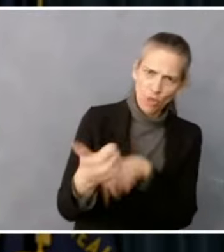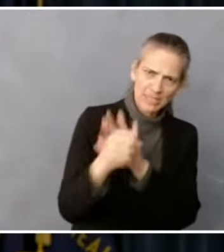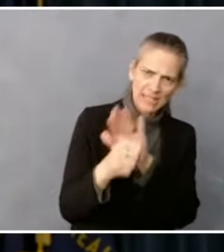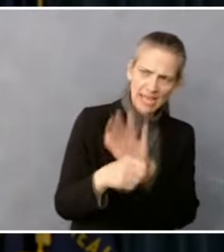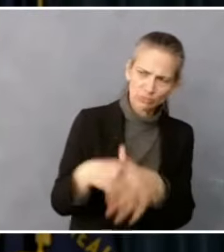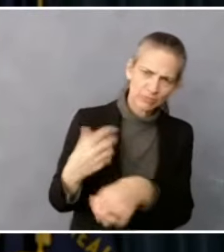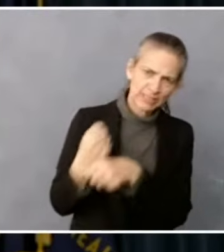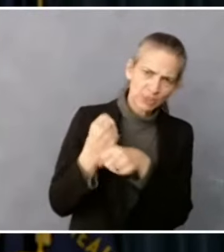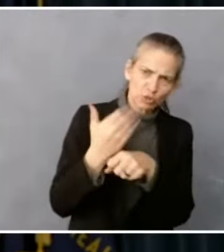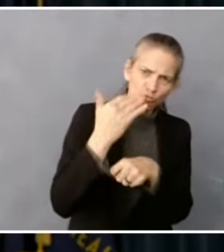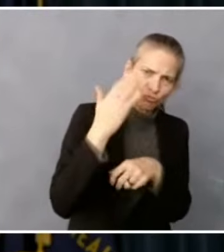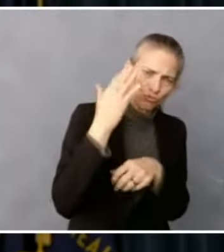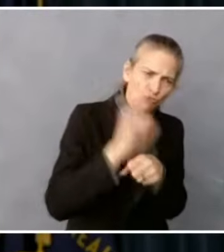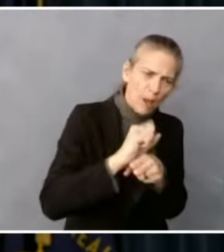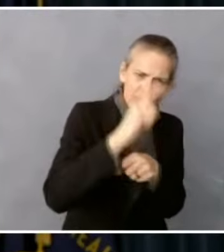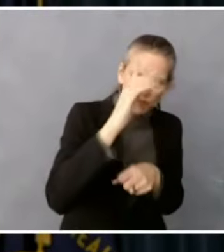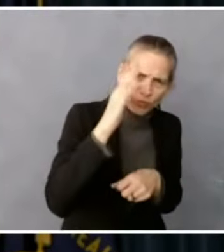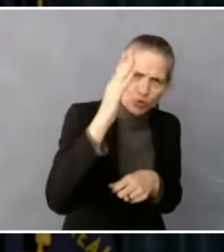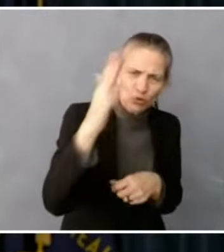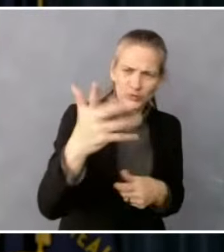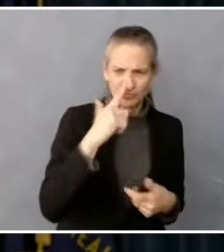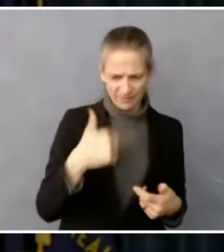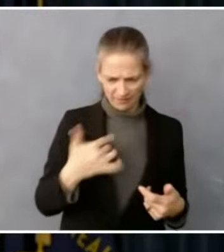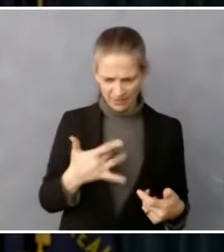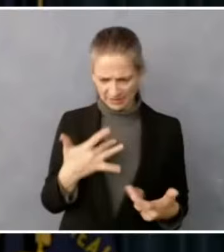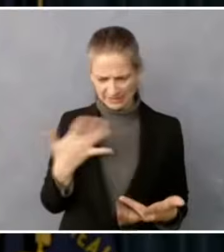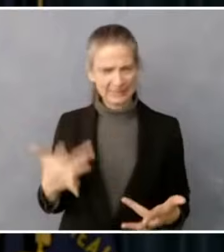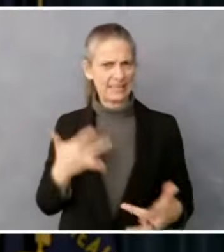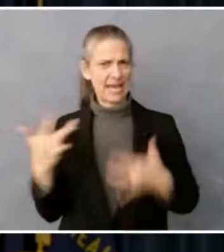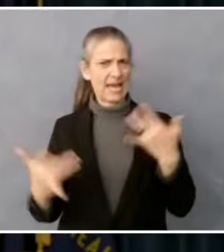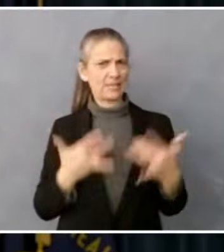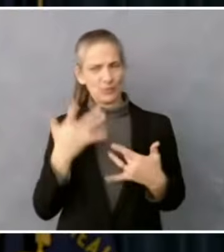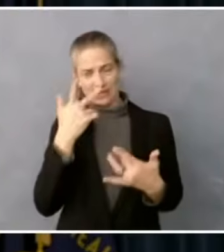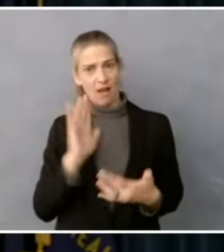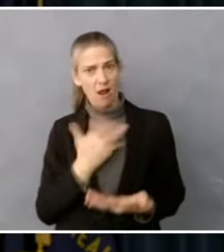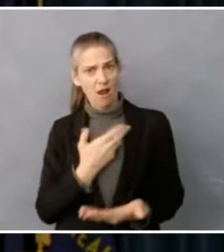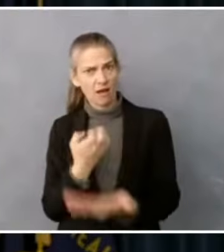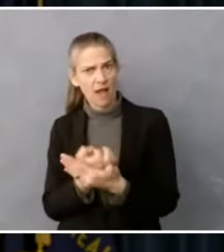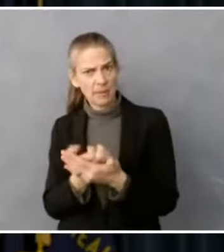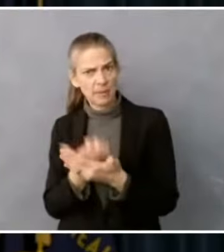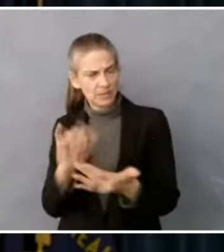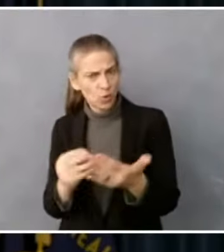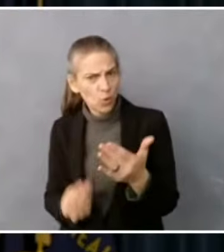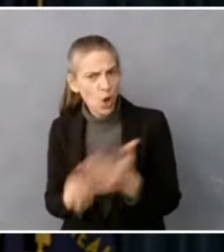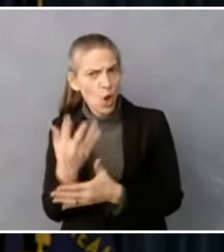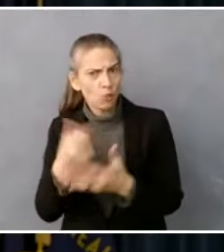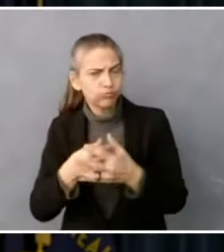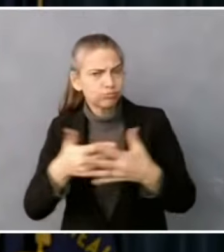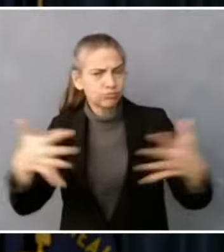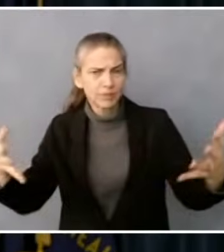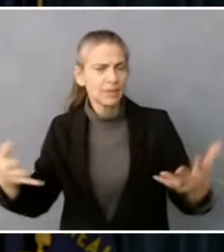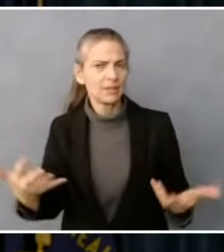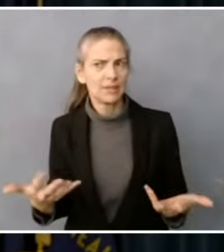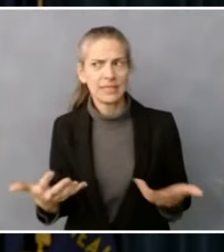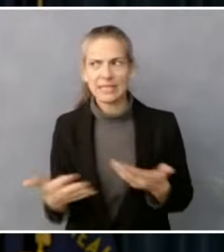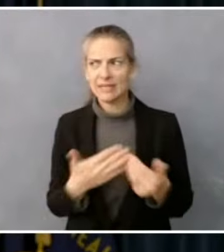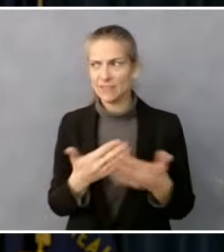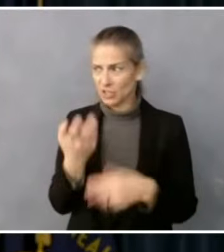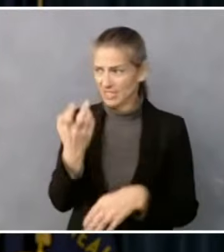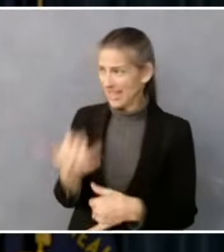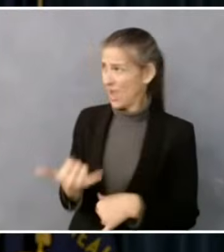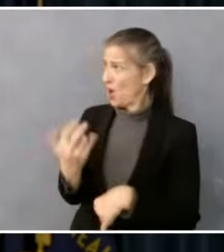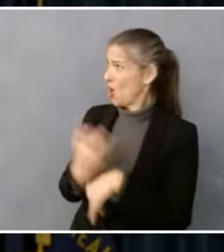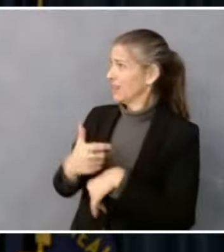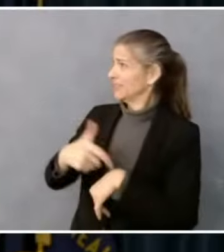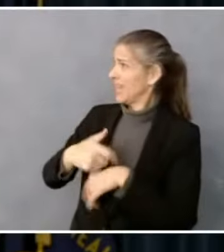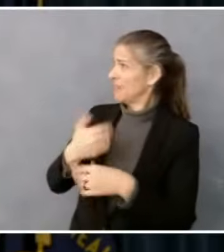future, and it's truly exciting to see that, you know, our economy is still expanding, even in a very difficult time. But the other thing I'm